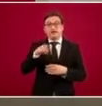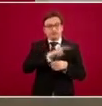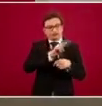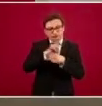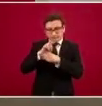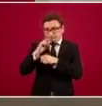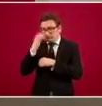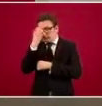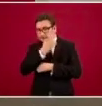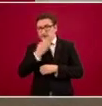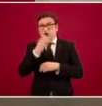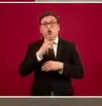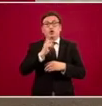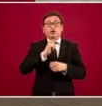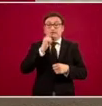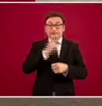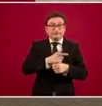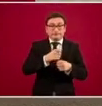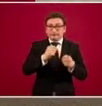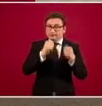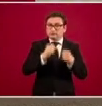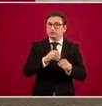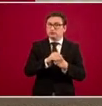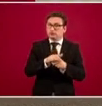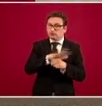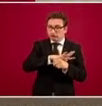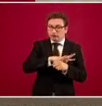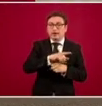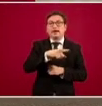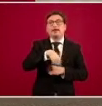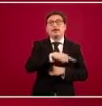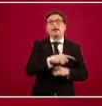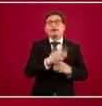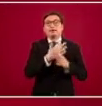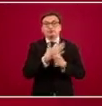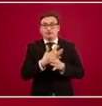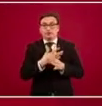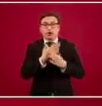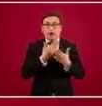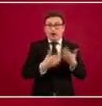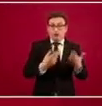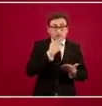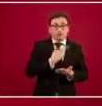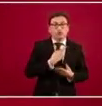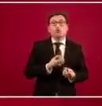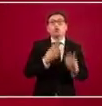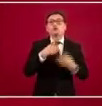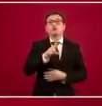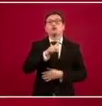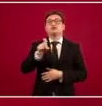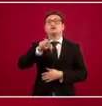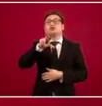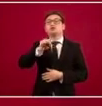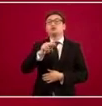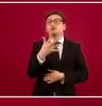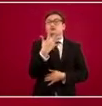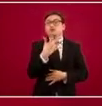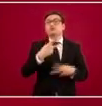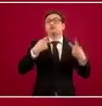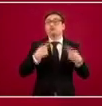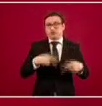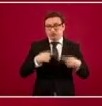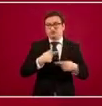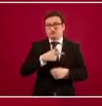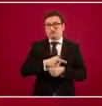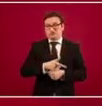get through another system of monitoring that is specifically aimed at COVID-19, it talks